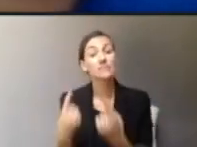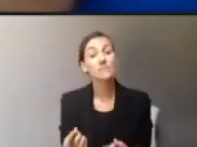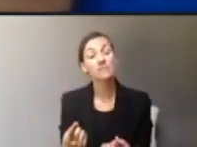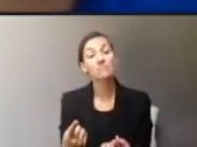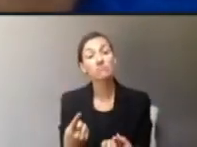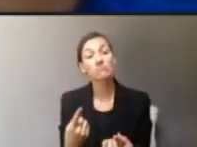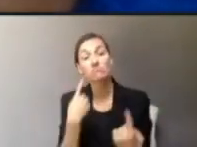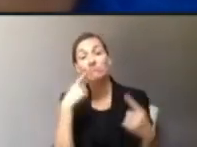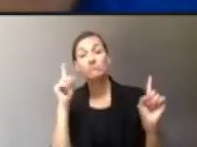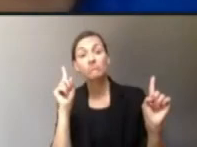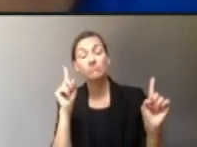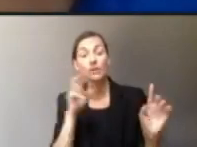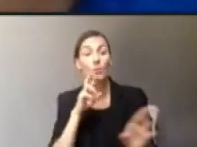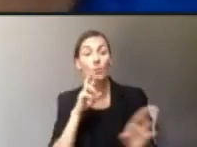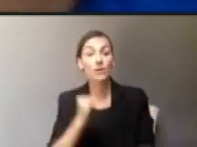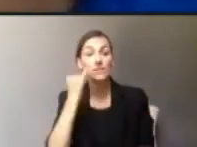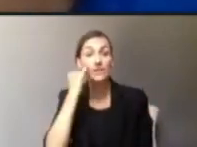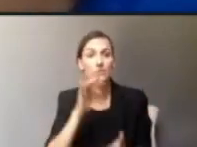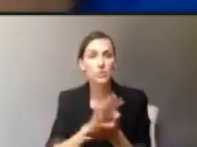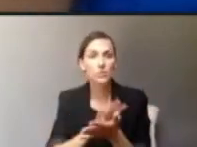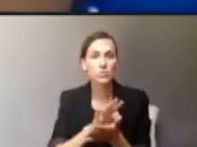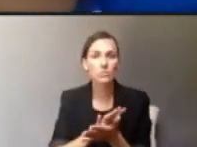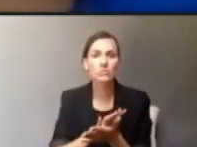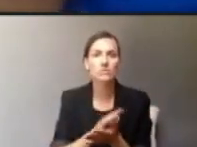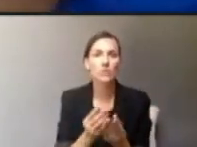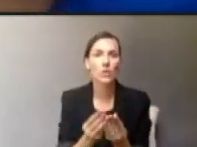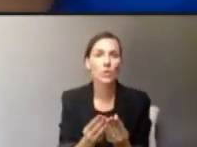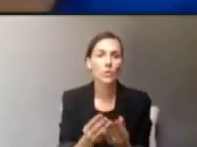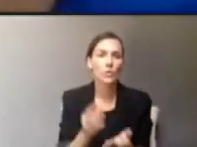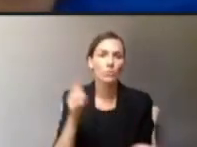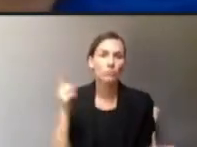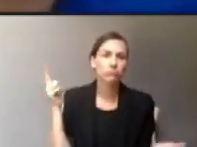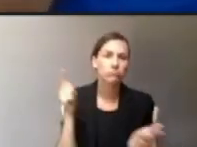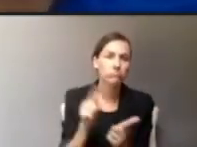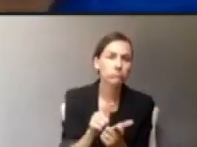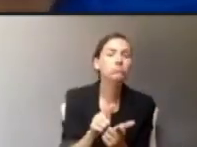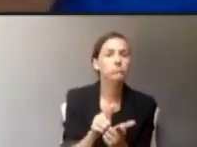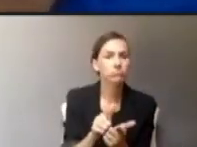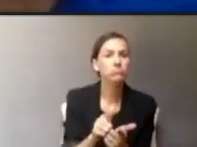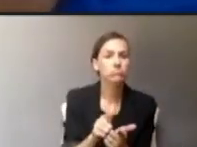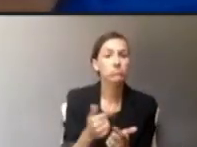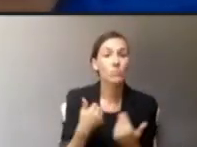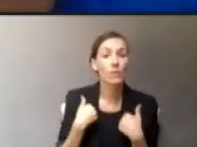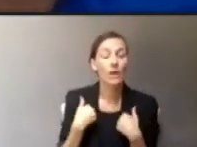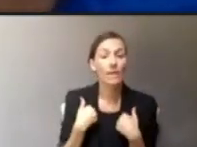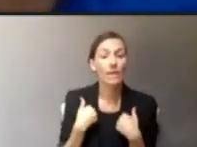reports if schools are running low, if there's an issue. And so I would say we put in a mechanism to actually monitor